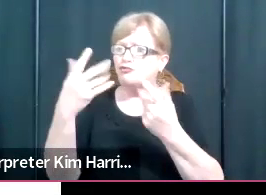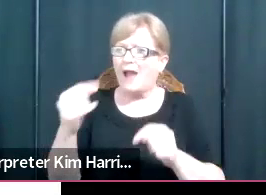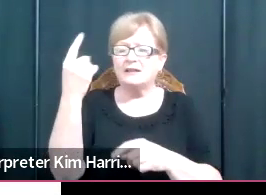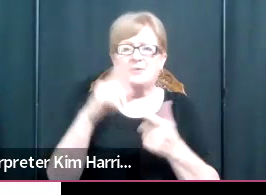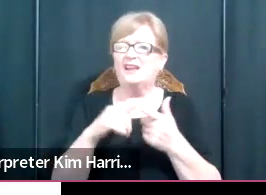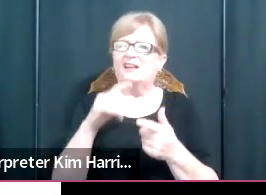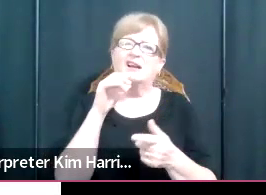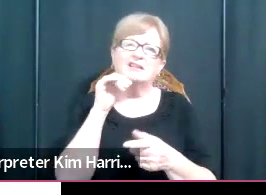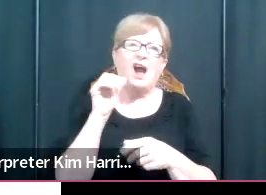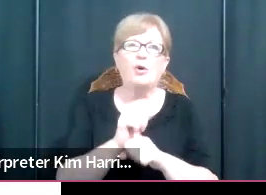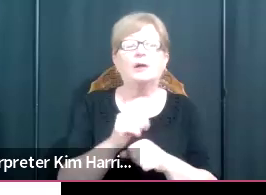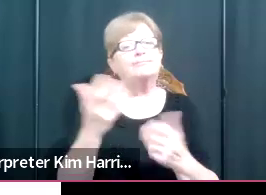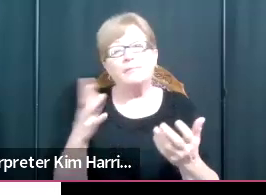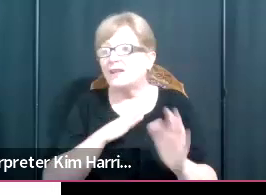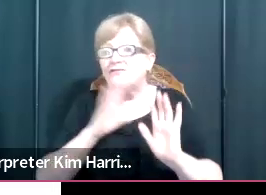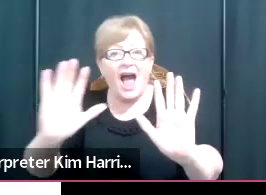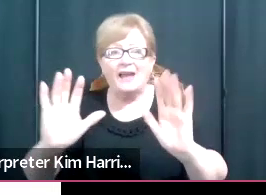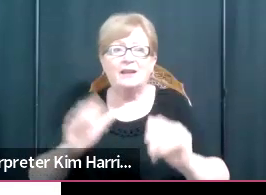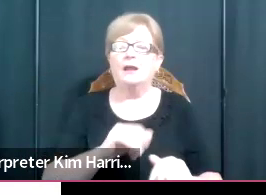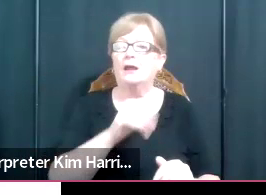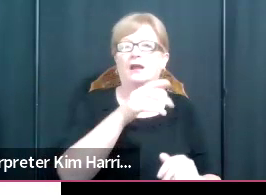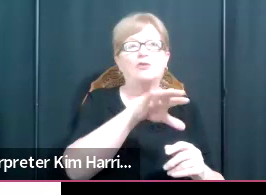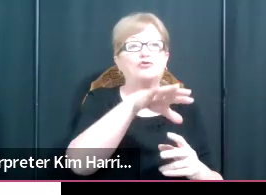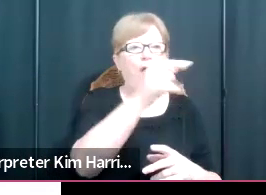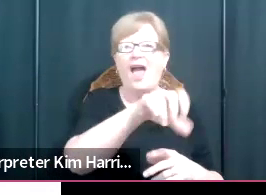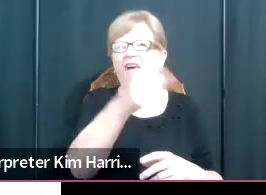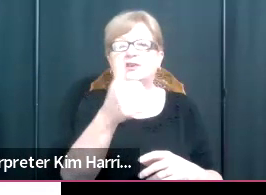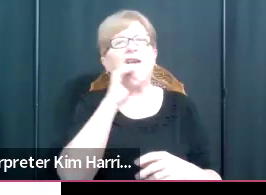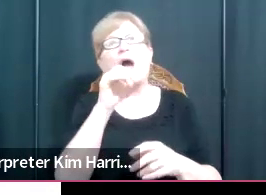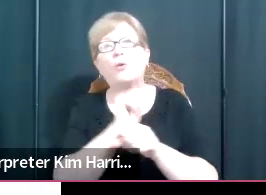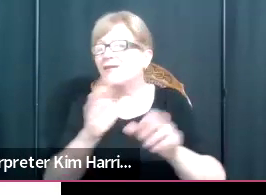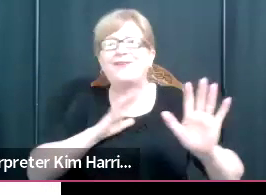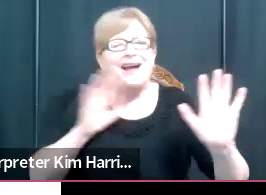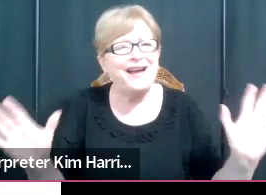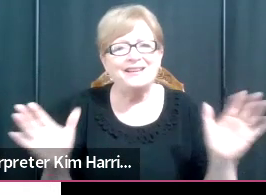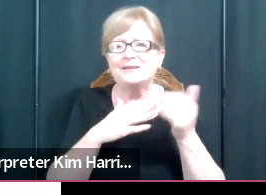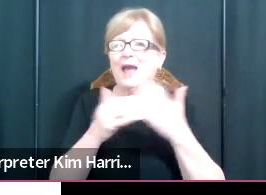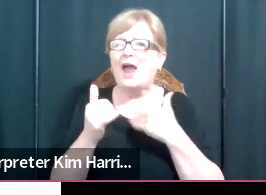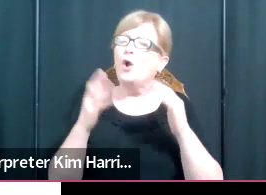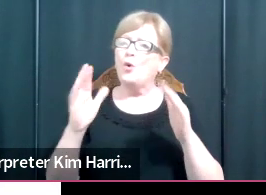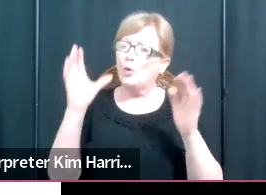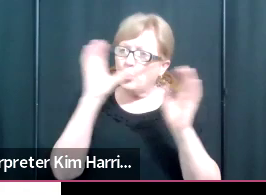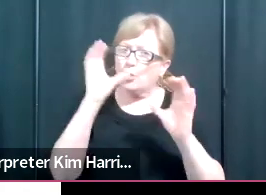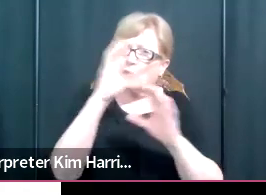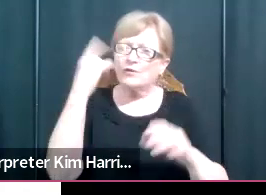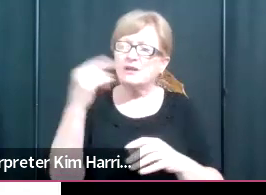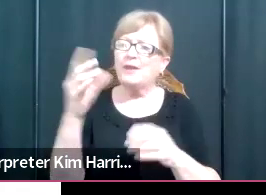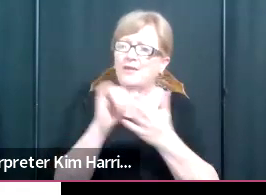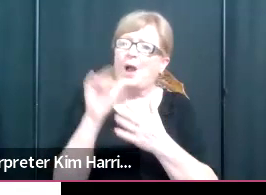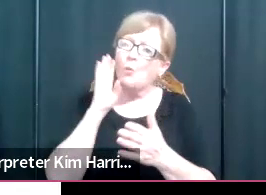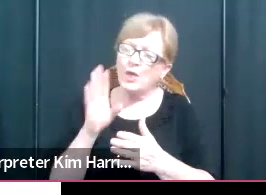why we're here. We're here to help you find things that work for you. So it's good to know that information too.